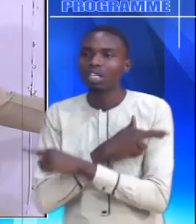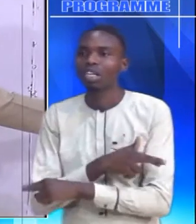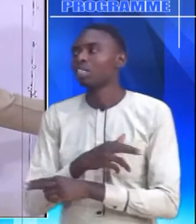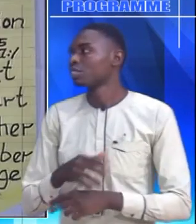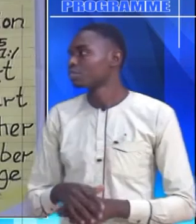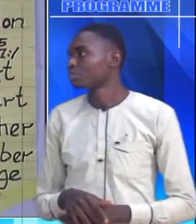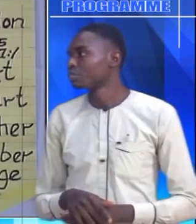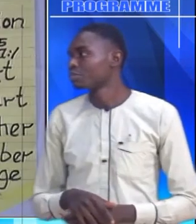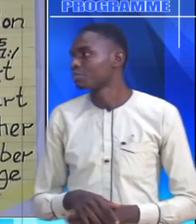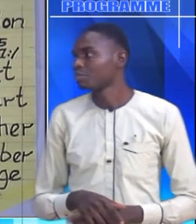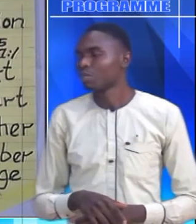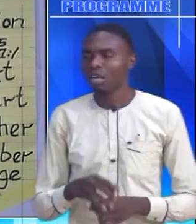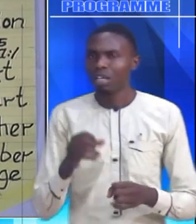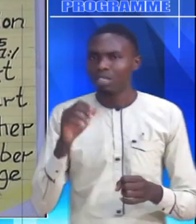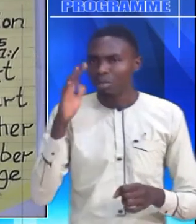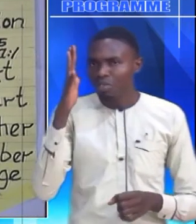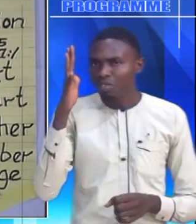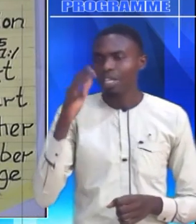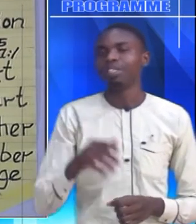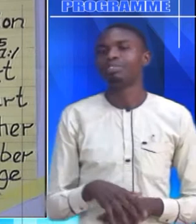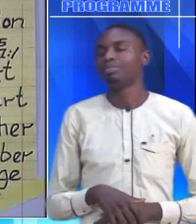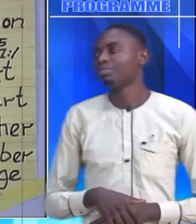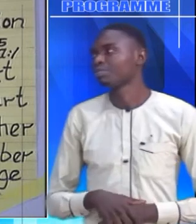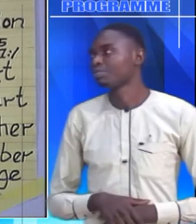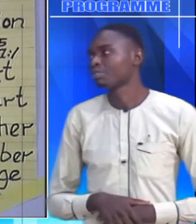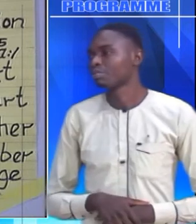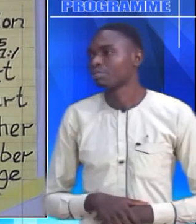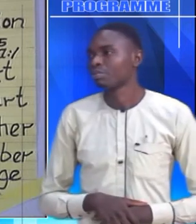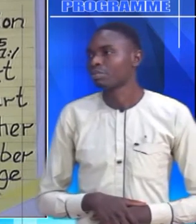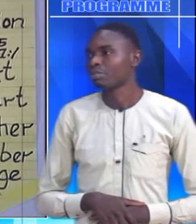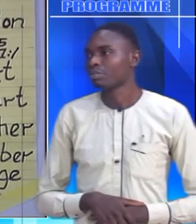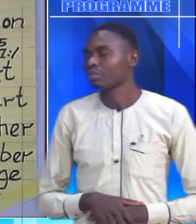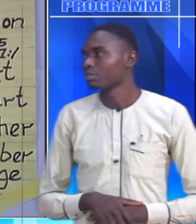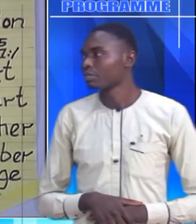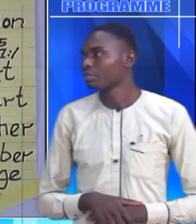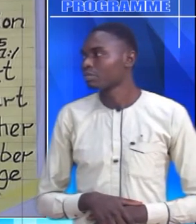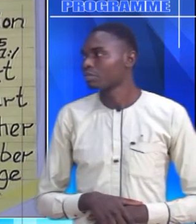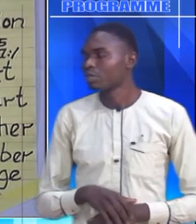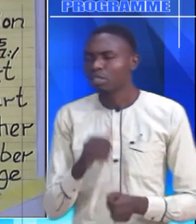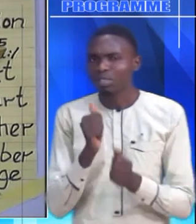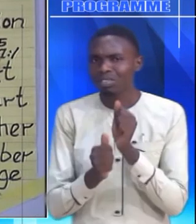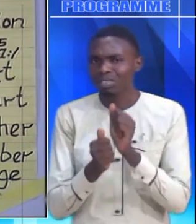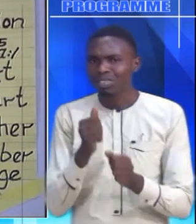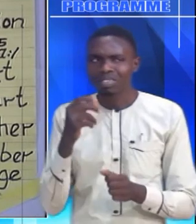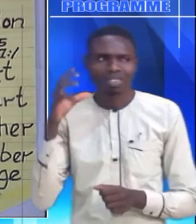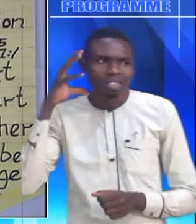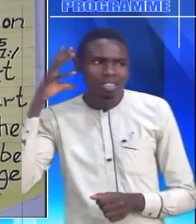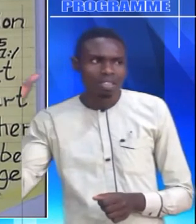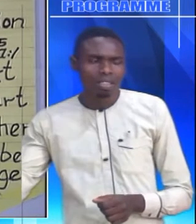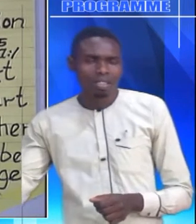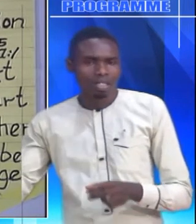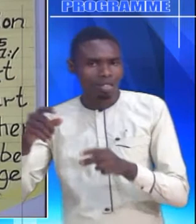consider now is vowel number 5. Yes, we are at home. Which vowel sound is this one? Is it a short one or a long